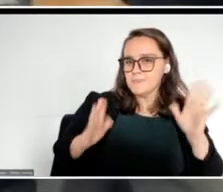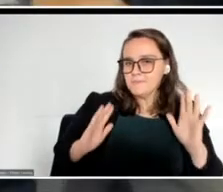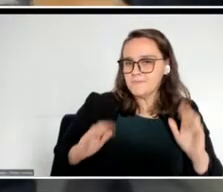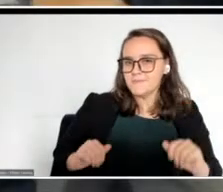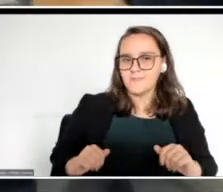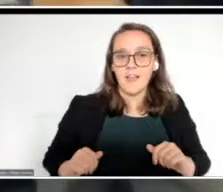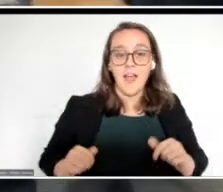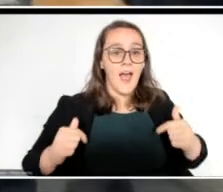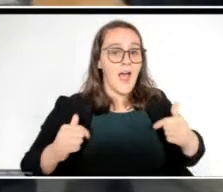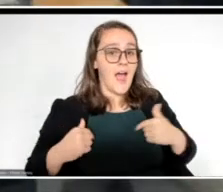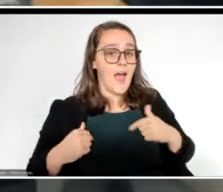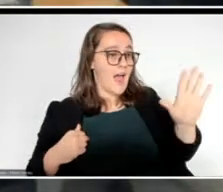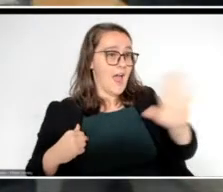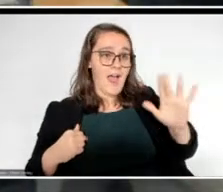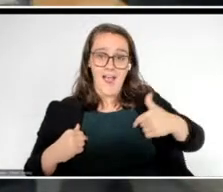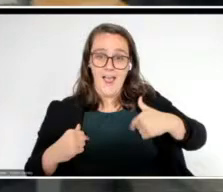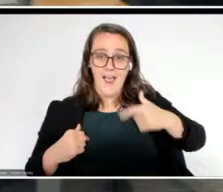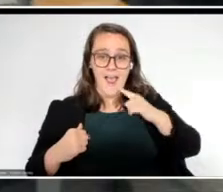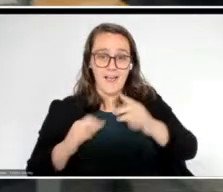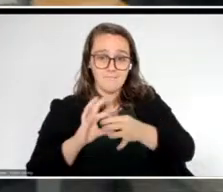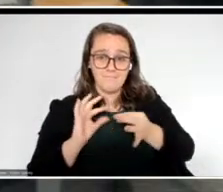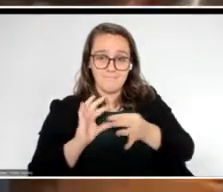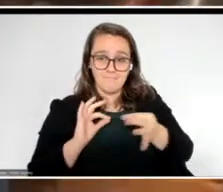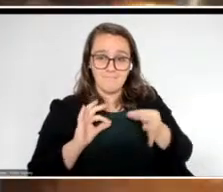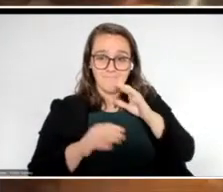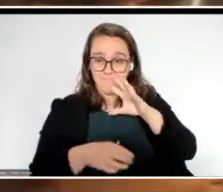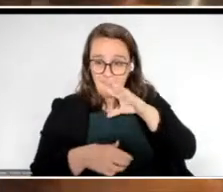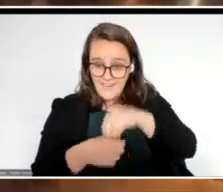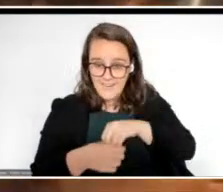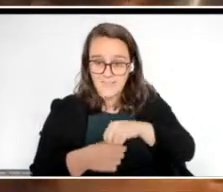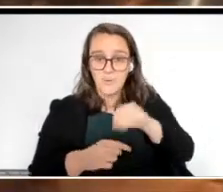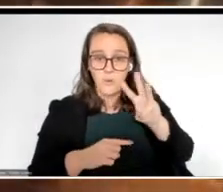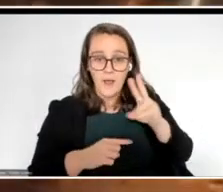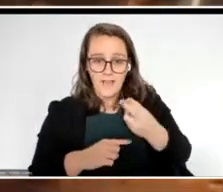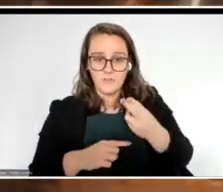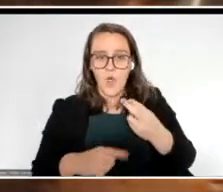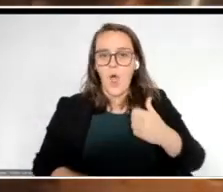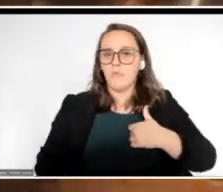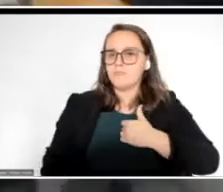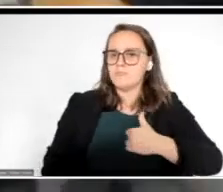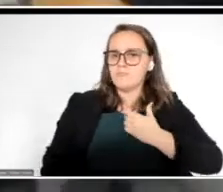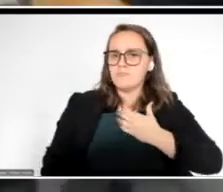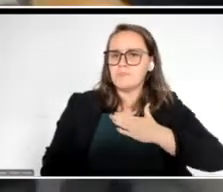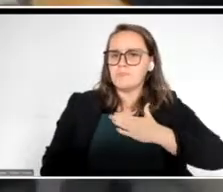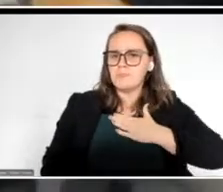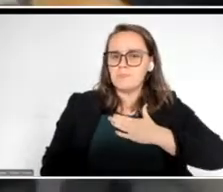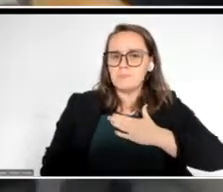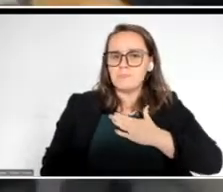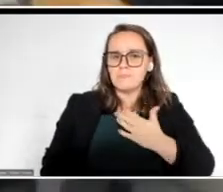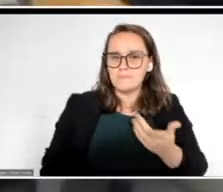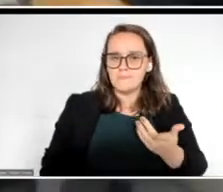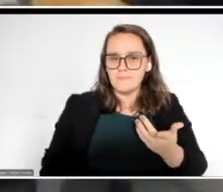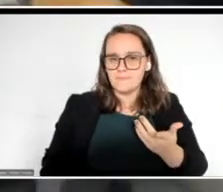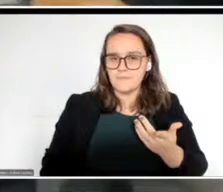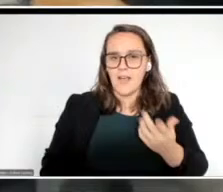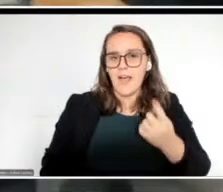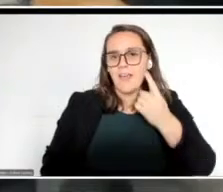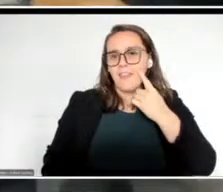White House. Oh, I'm sorry. I apologize. I thought you said who else on the staff.